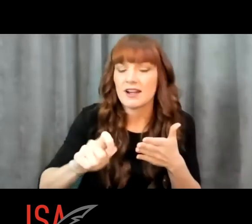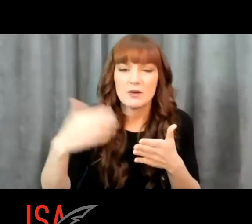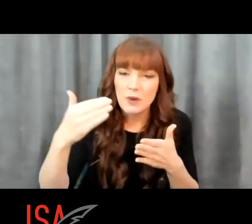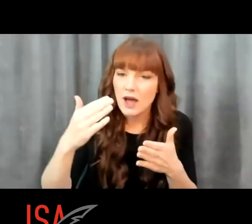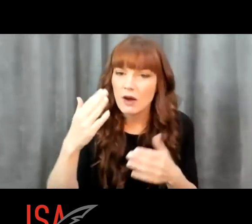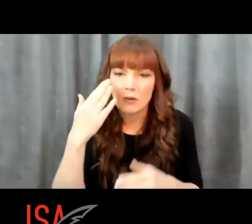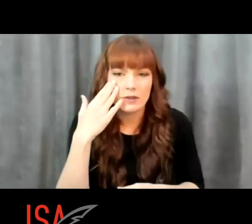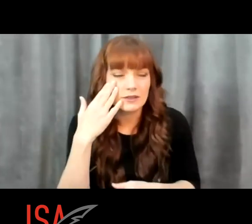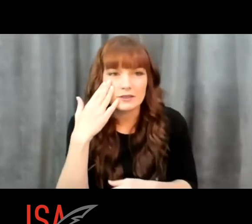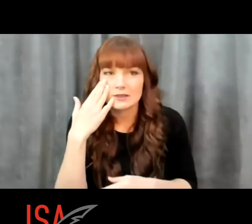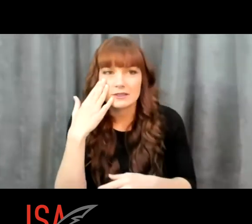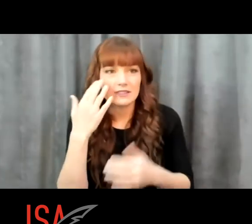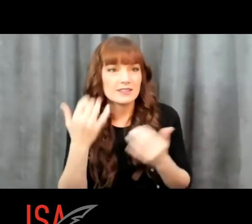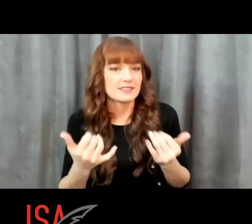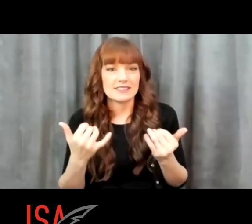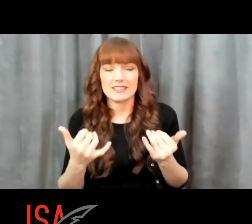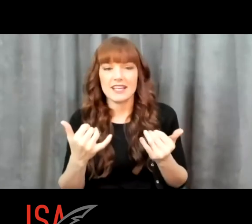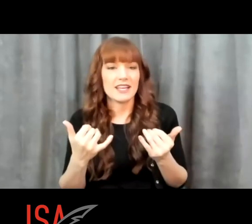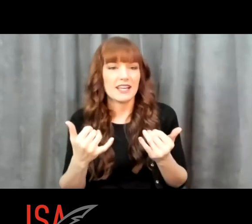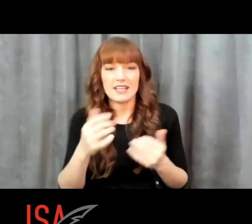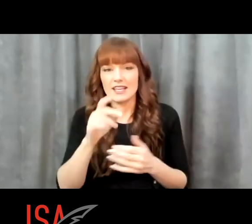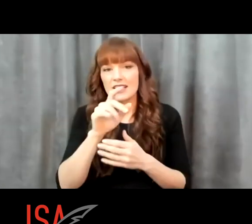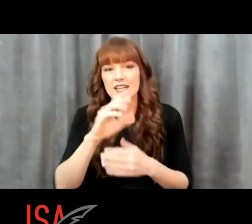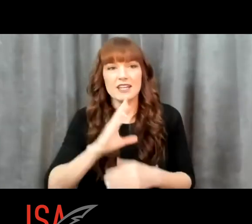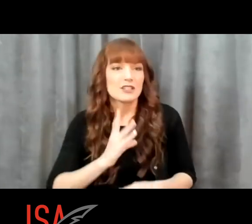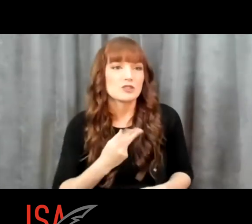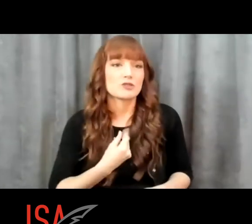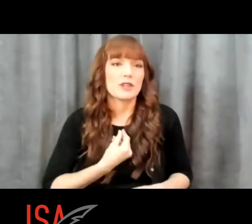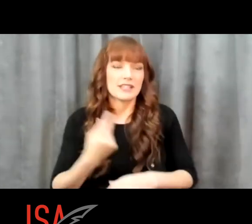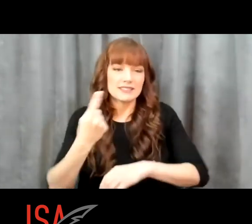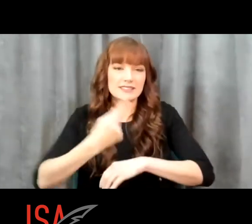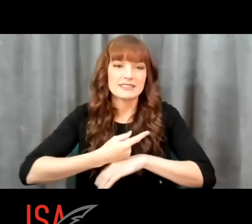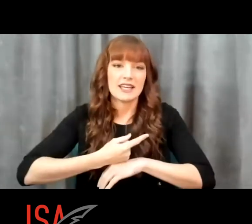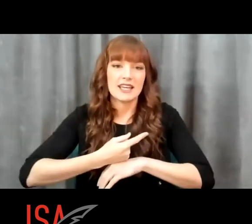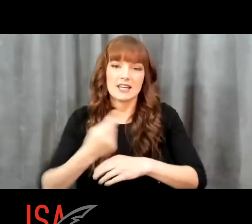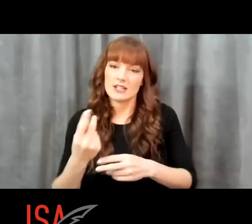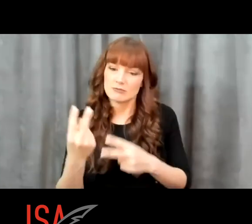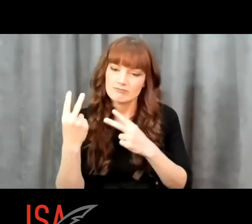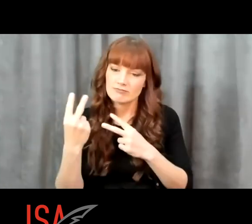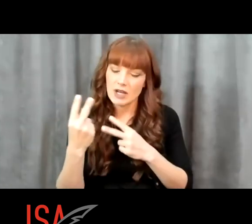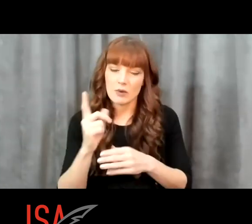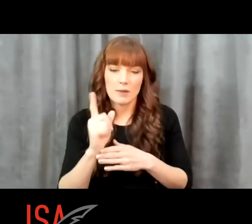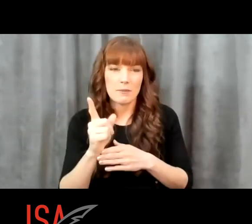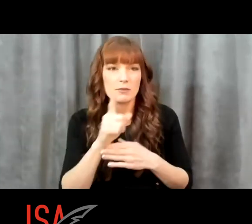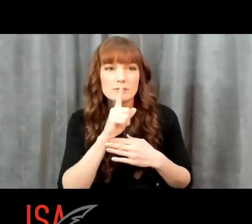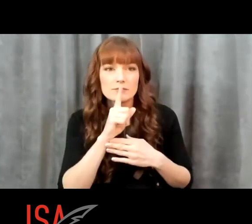I don't know. Today is the Trans Day of Remembrance, and I just wanted to make sure that we took a moment of silence for that.